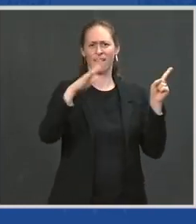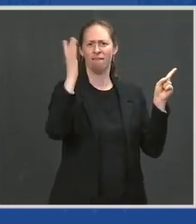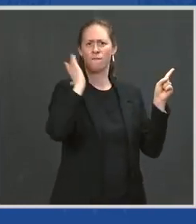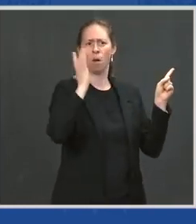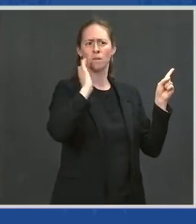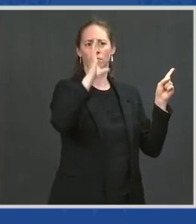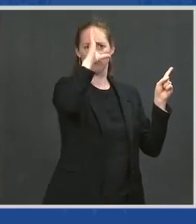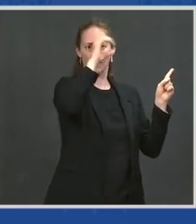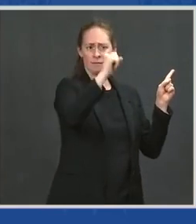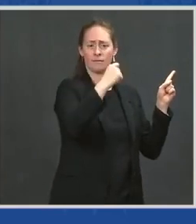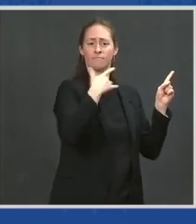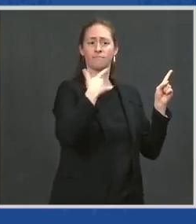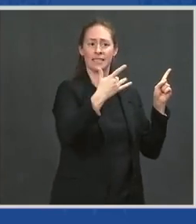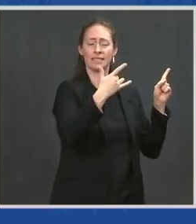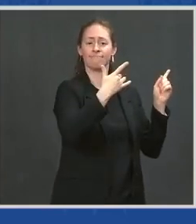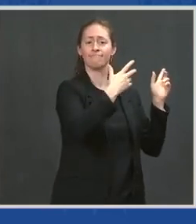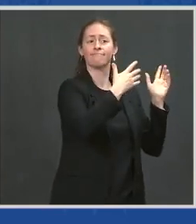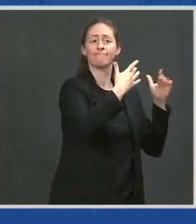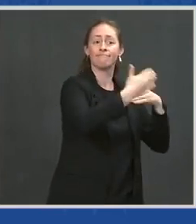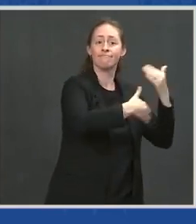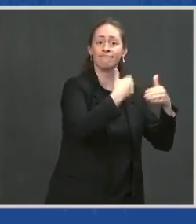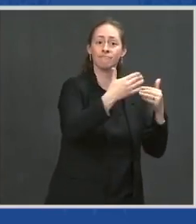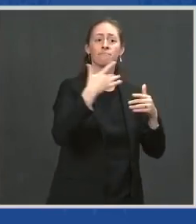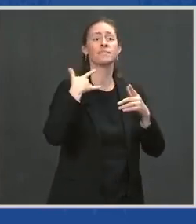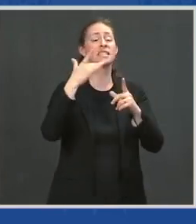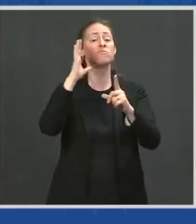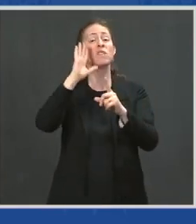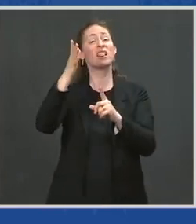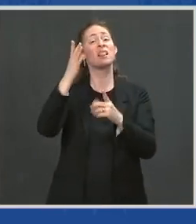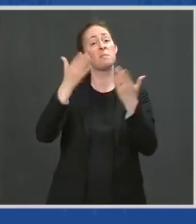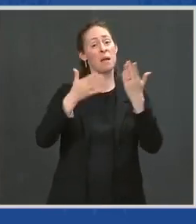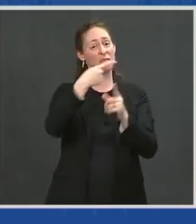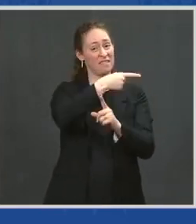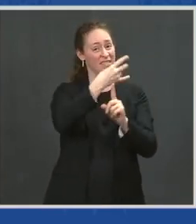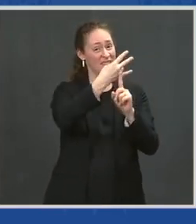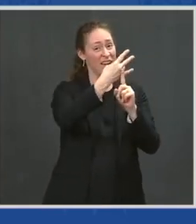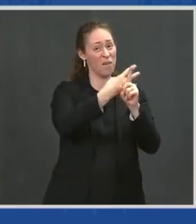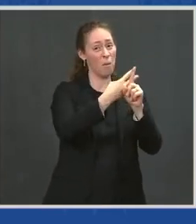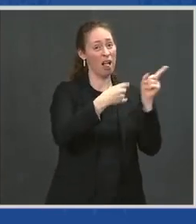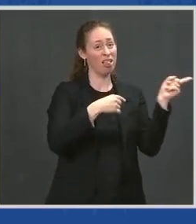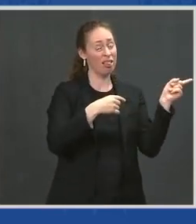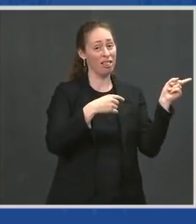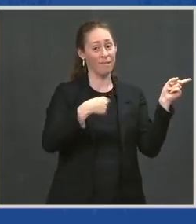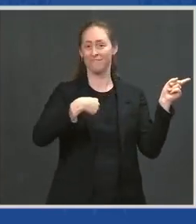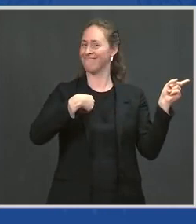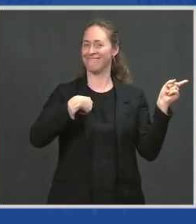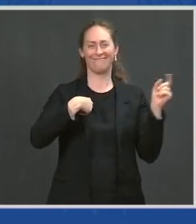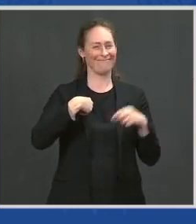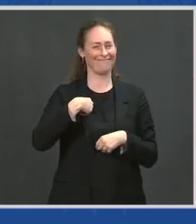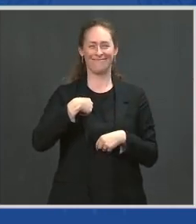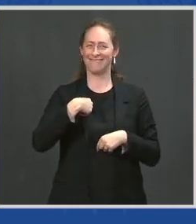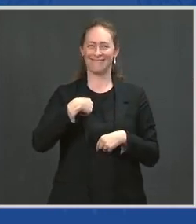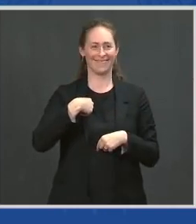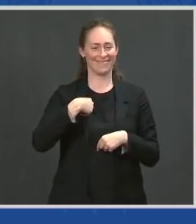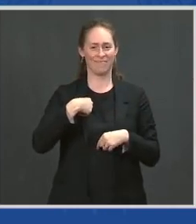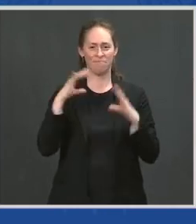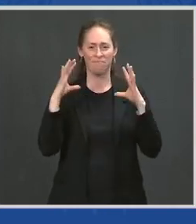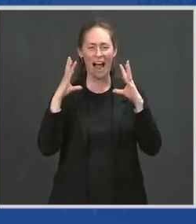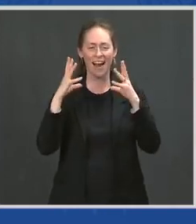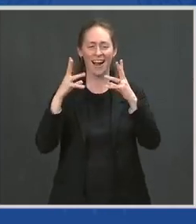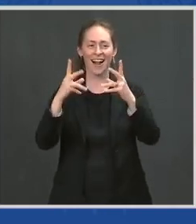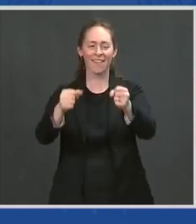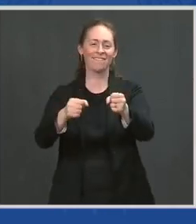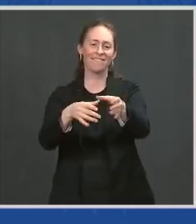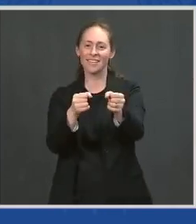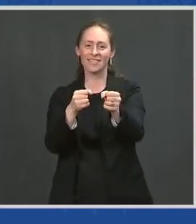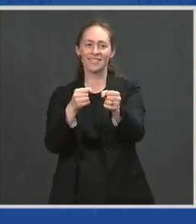million shots. Instead of marking this milestone in April, we would not have seen it until early